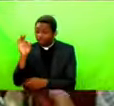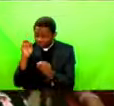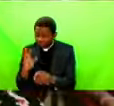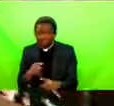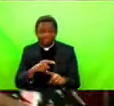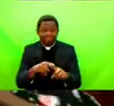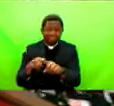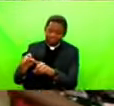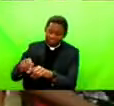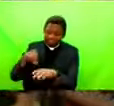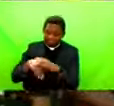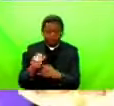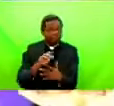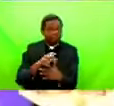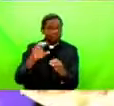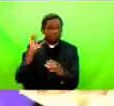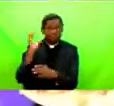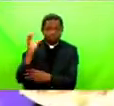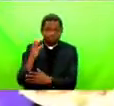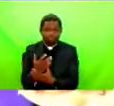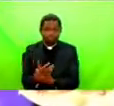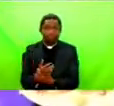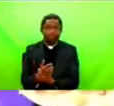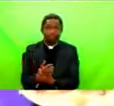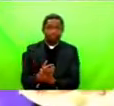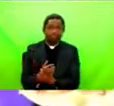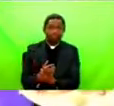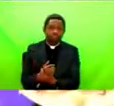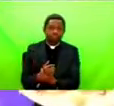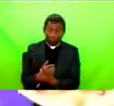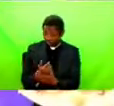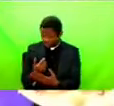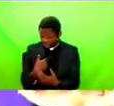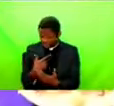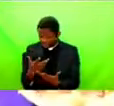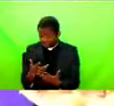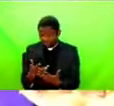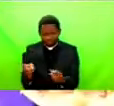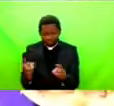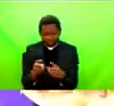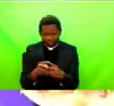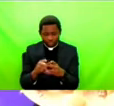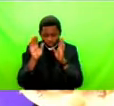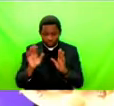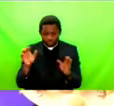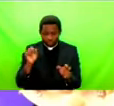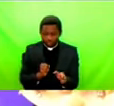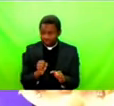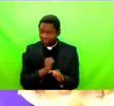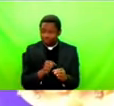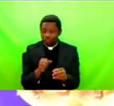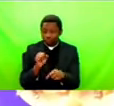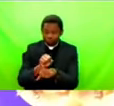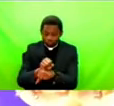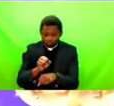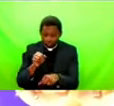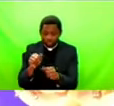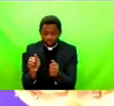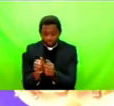our crusades. I had an incredible staff to work with, at the secretariat, my